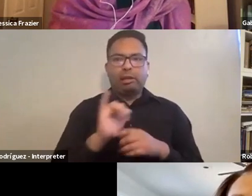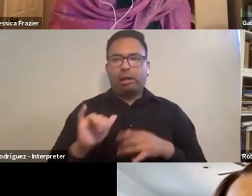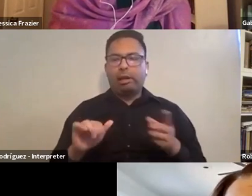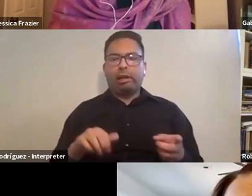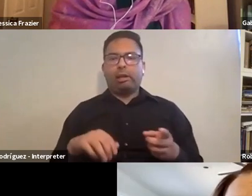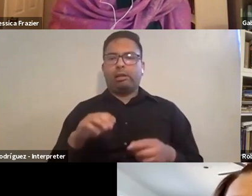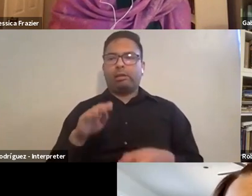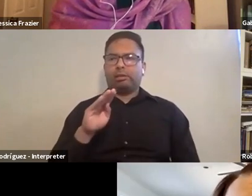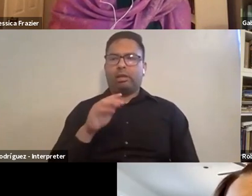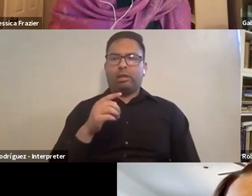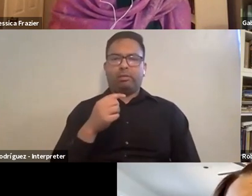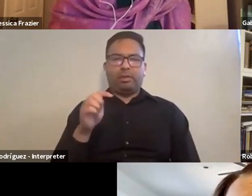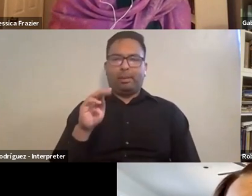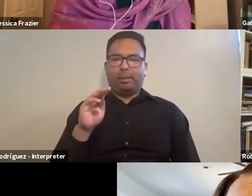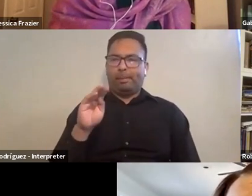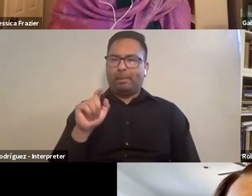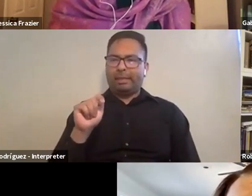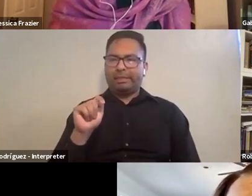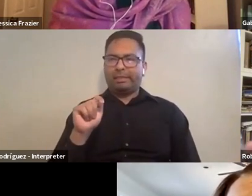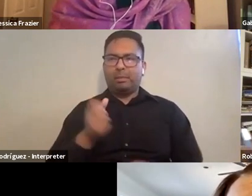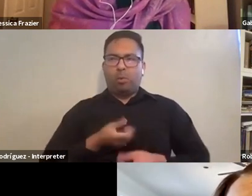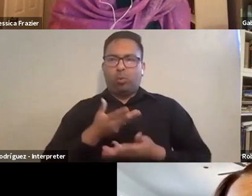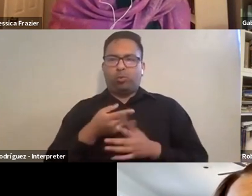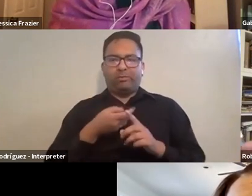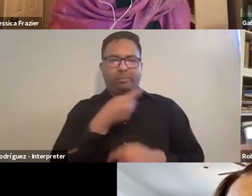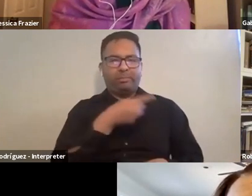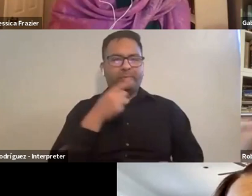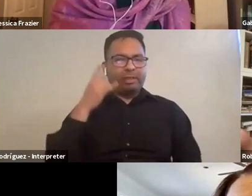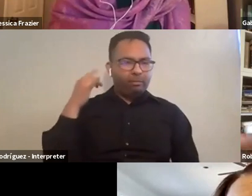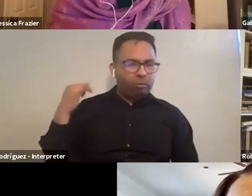poets of California. And you see it